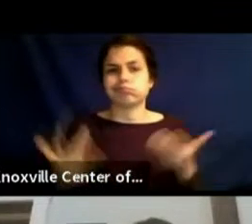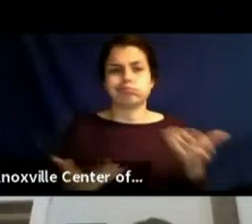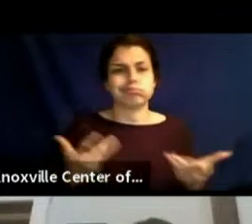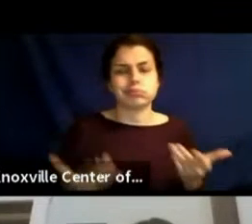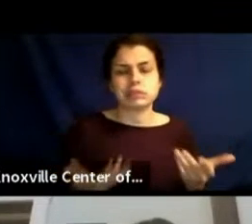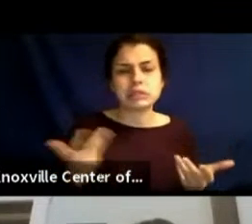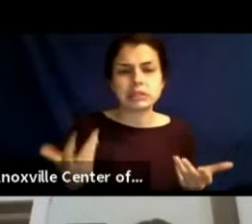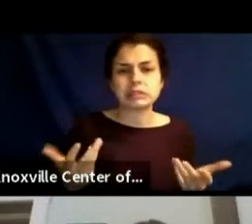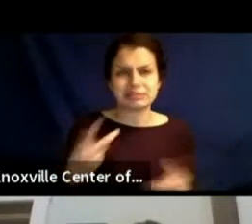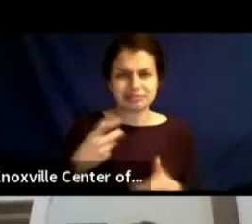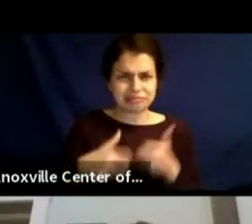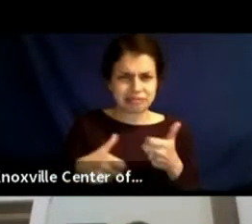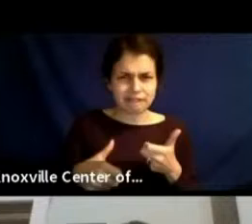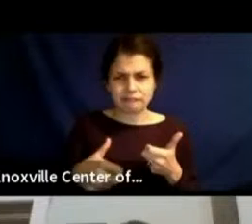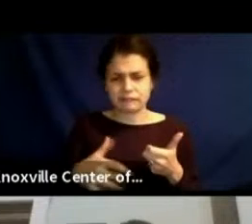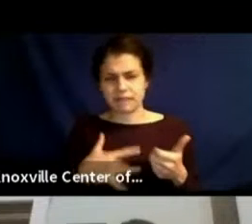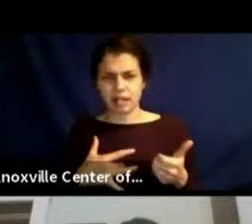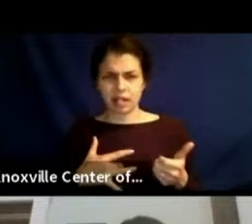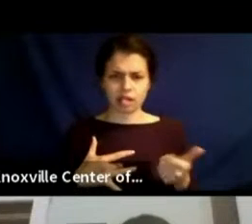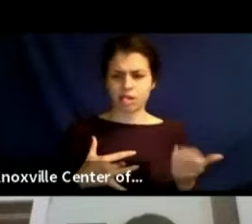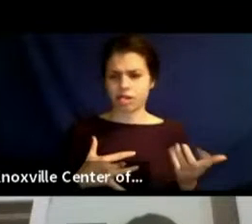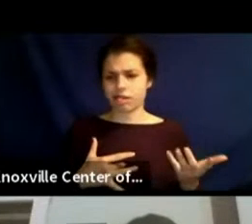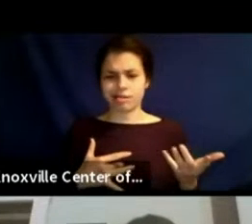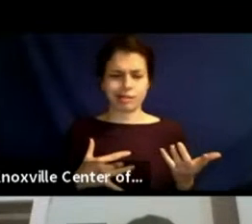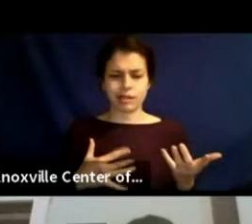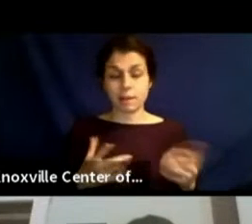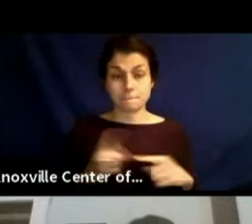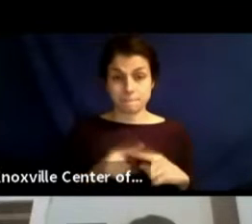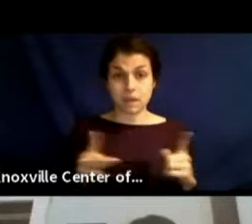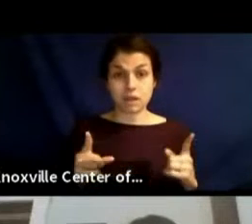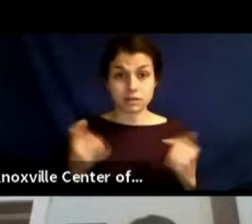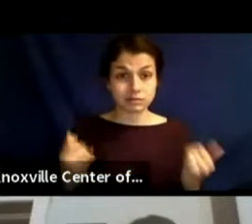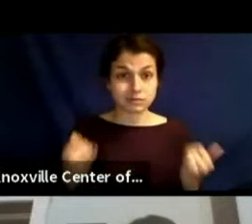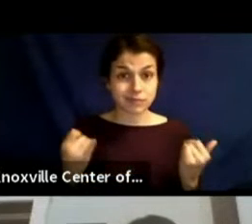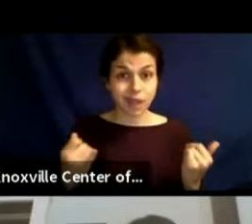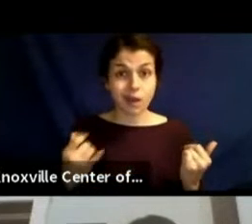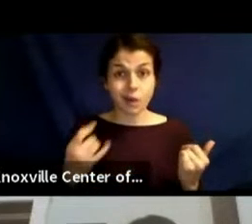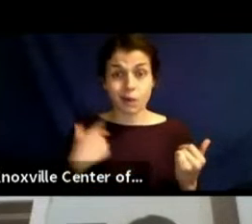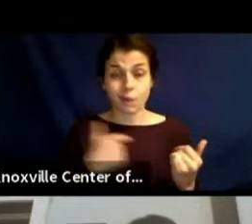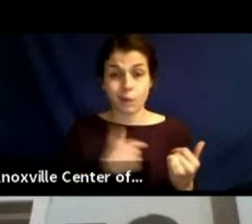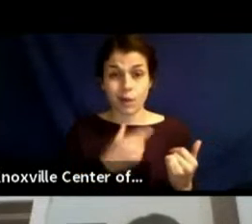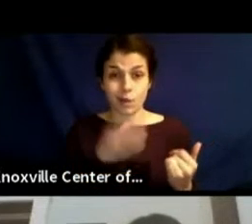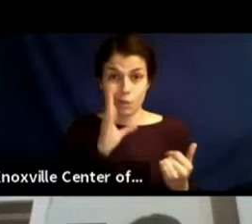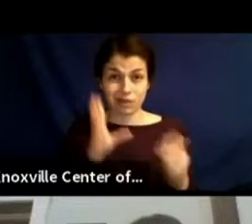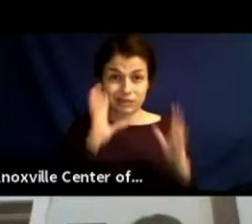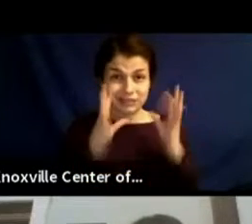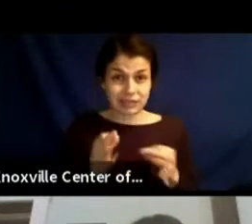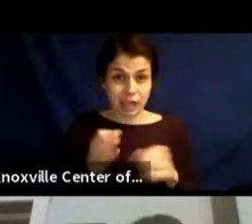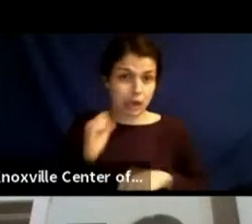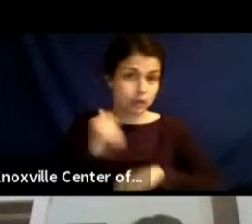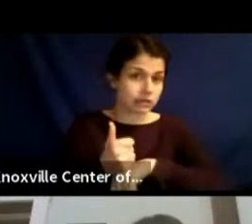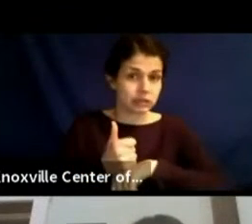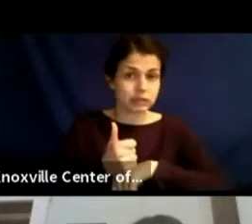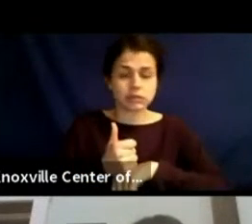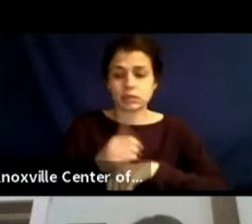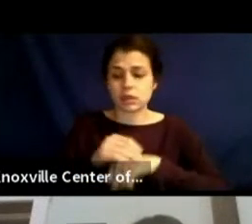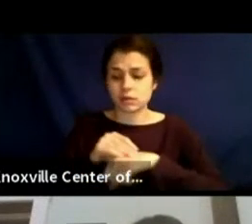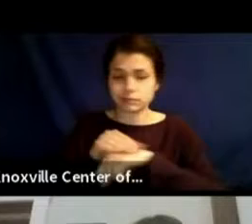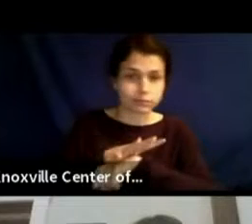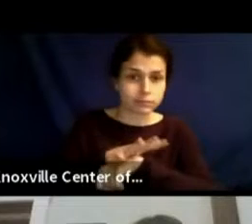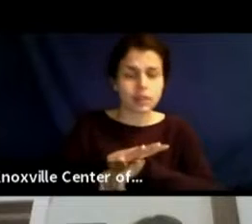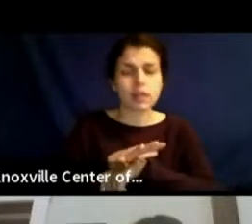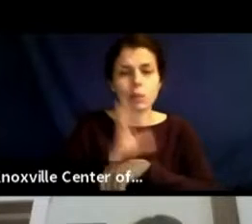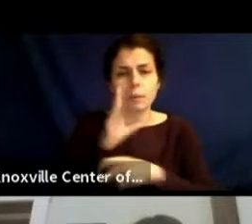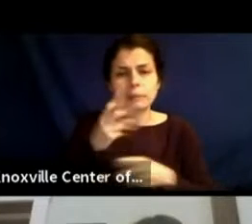be. But to be able to say the effect of what we do is also going to be very difficult. Unless something very drastic